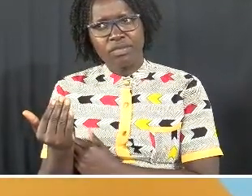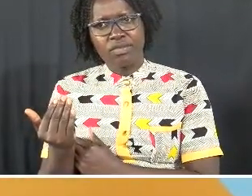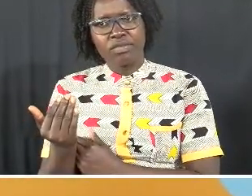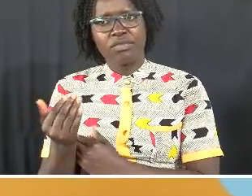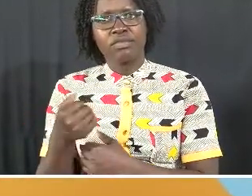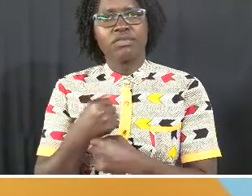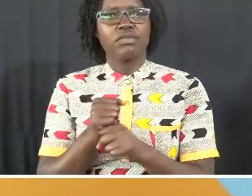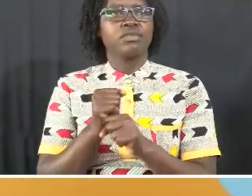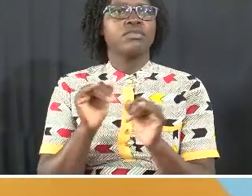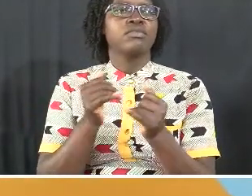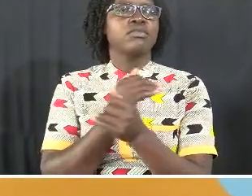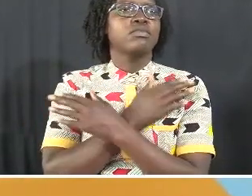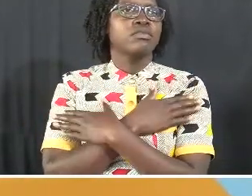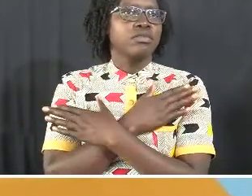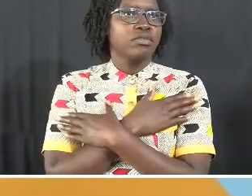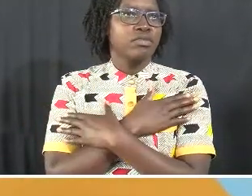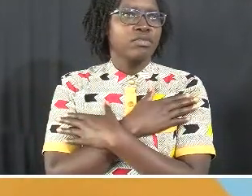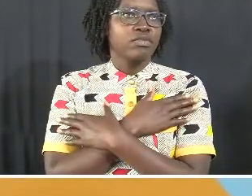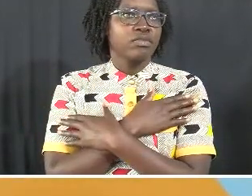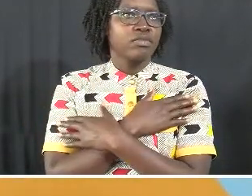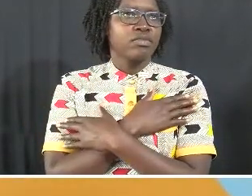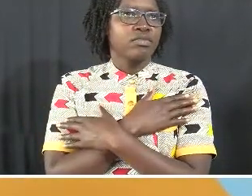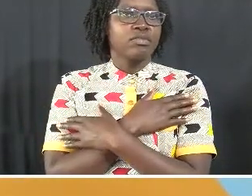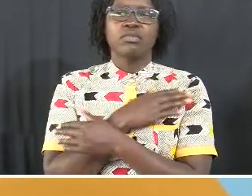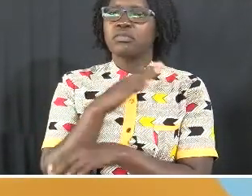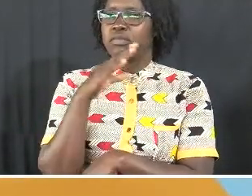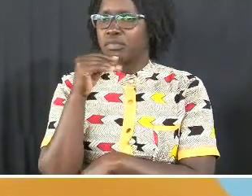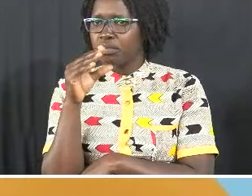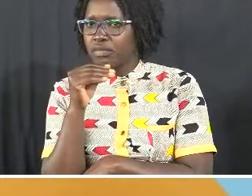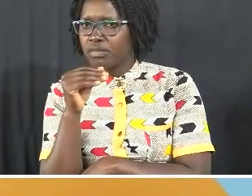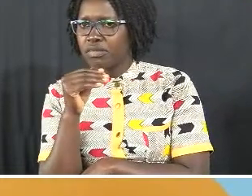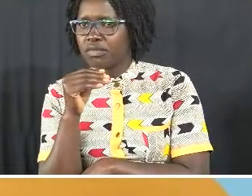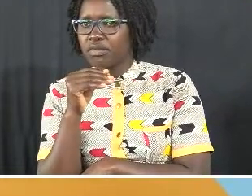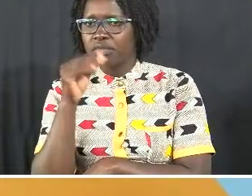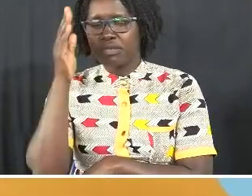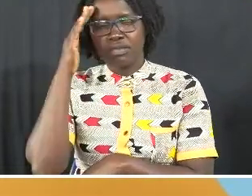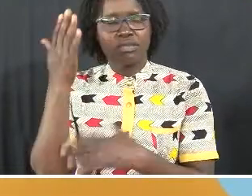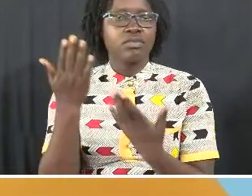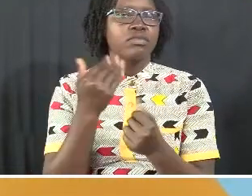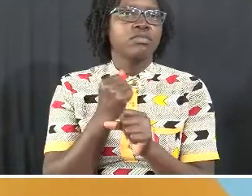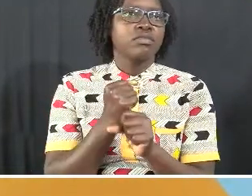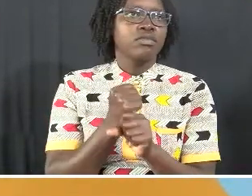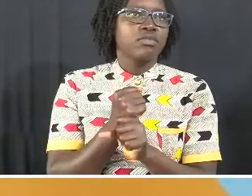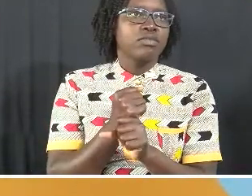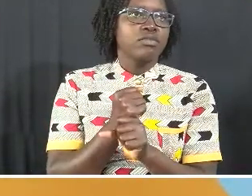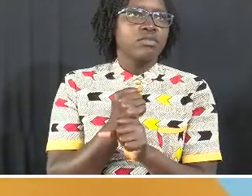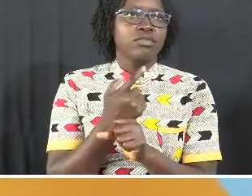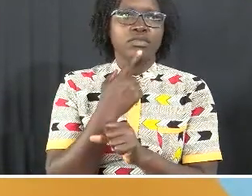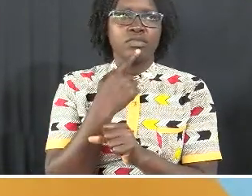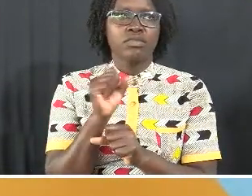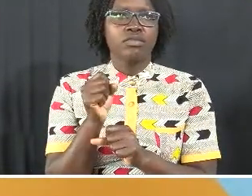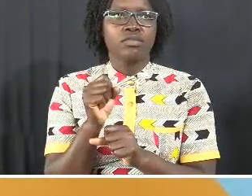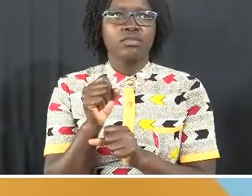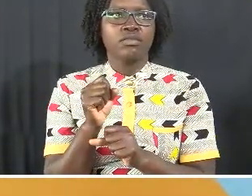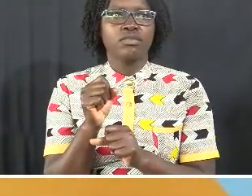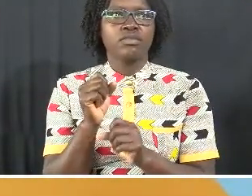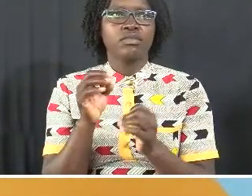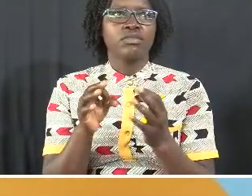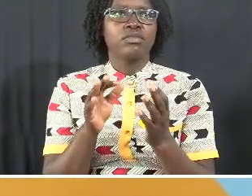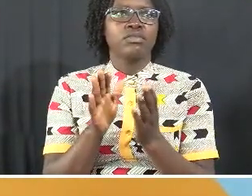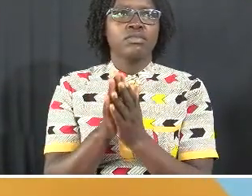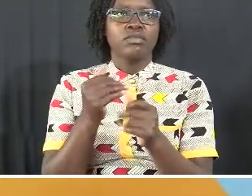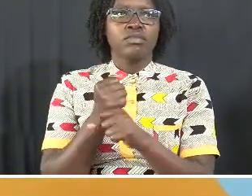friends. I've spoke with them. I've known how they are doing. So if you make everything